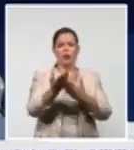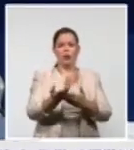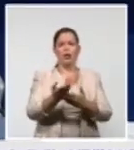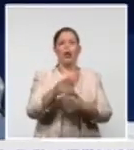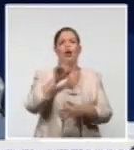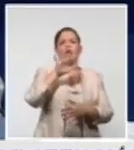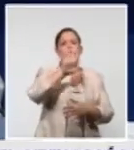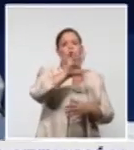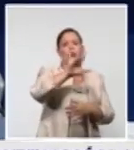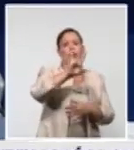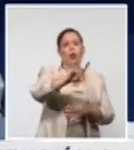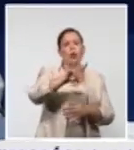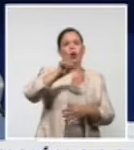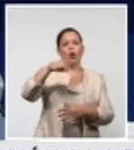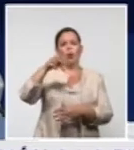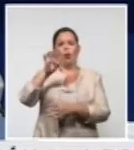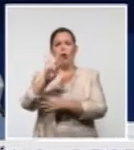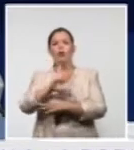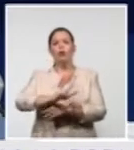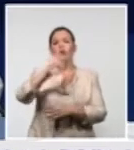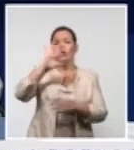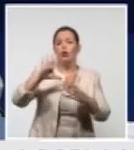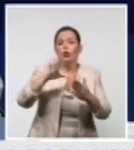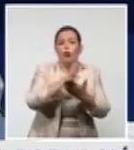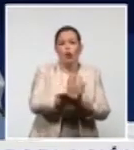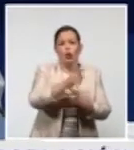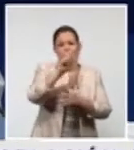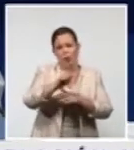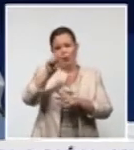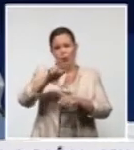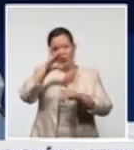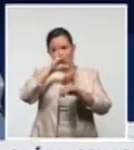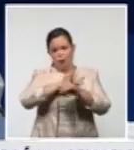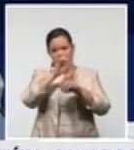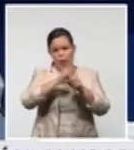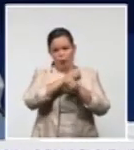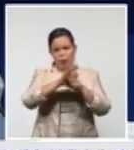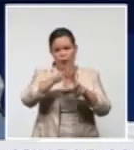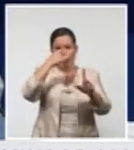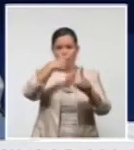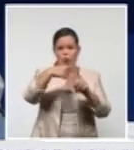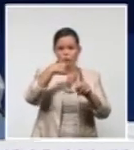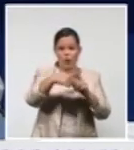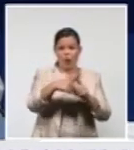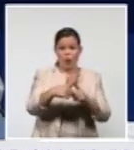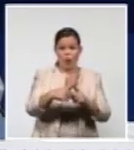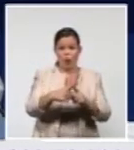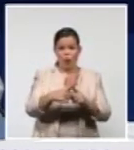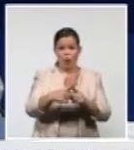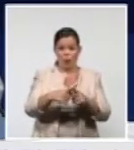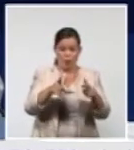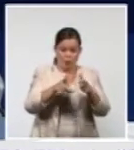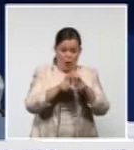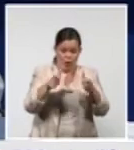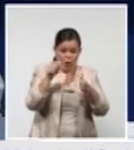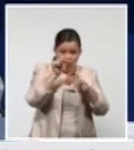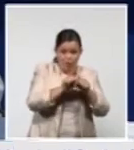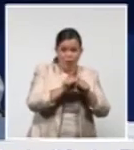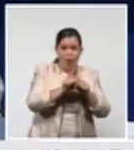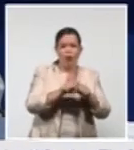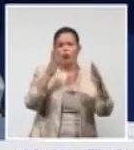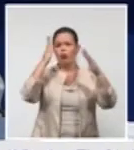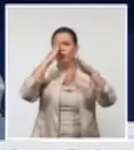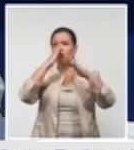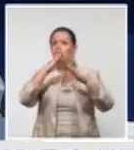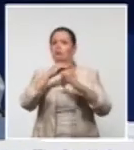this figure over the last 15 days, it stands at 59.4%. By age